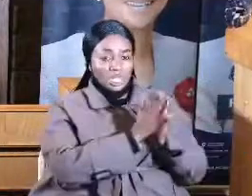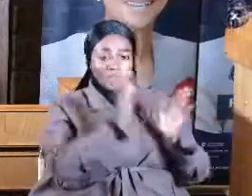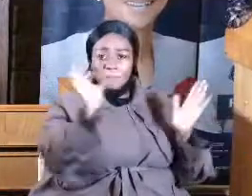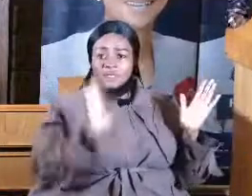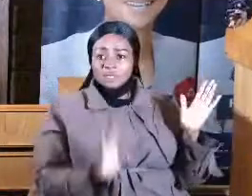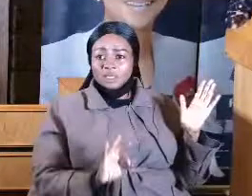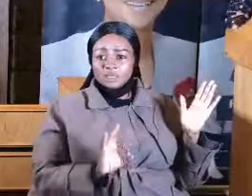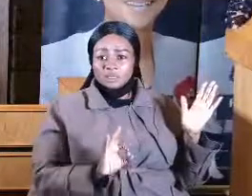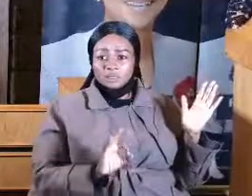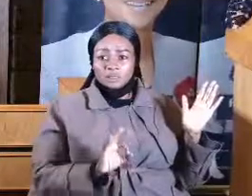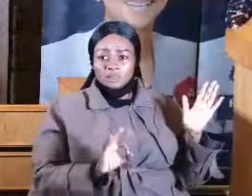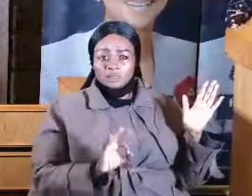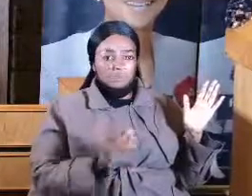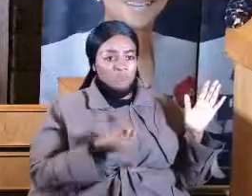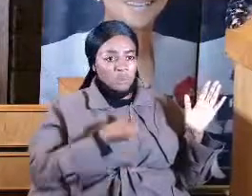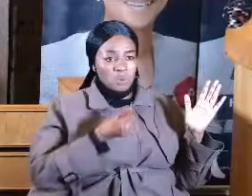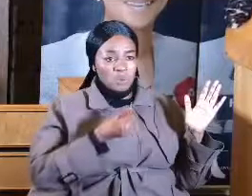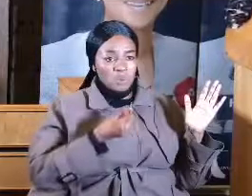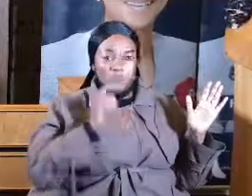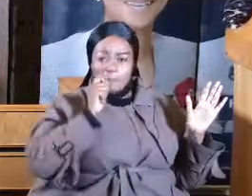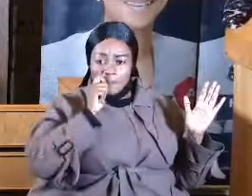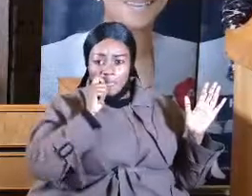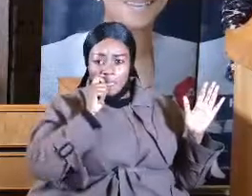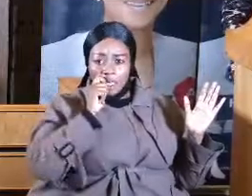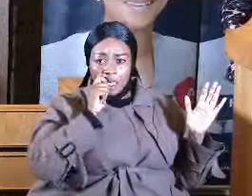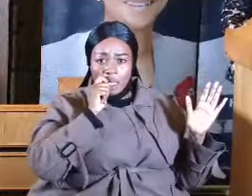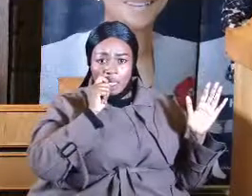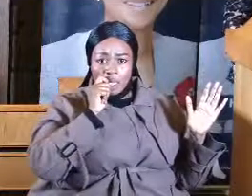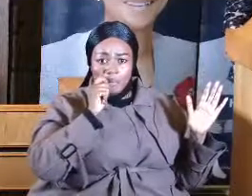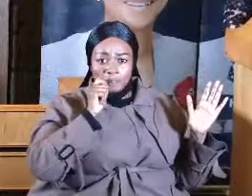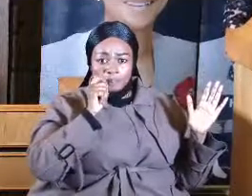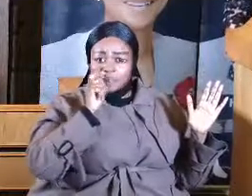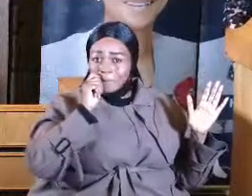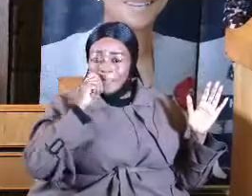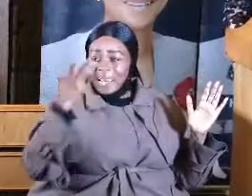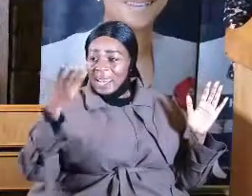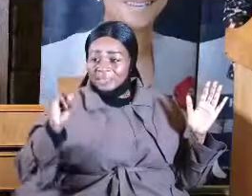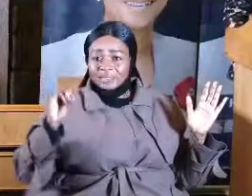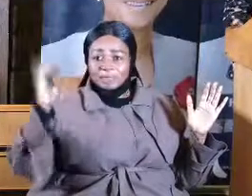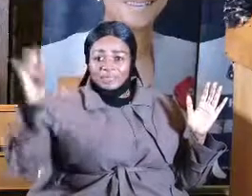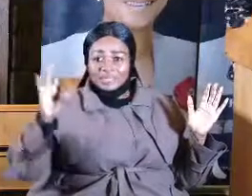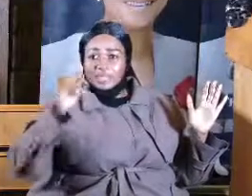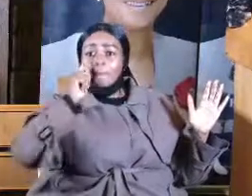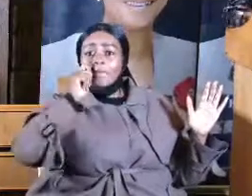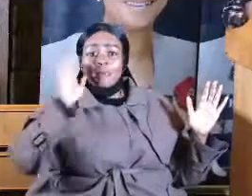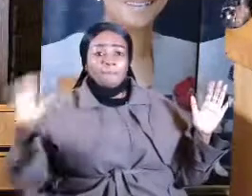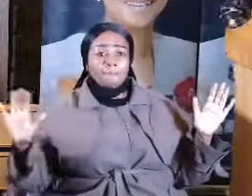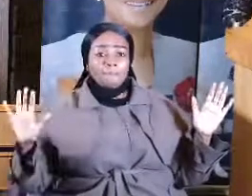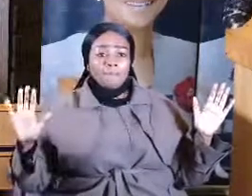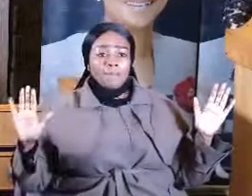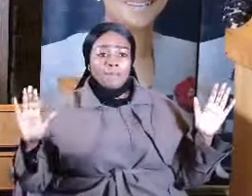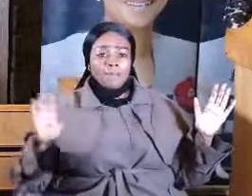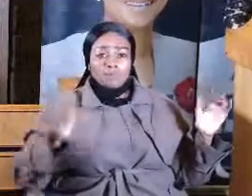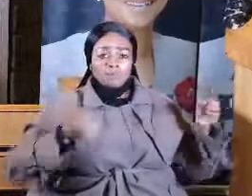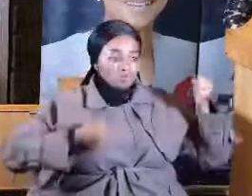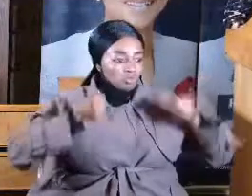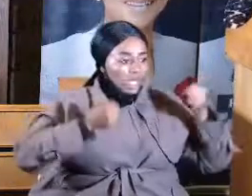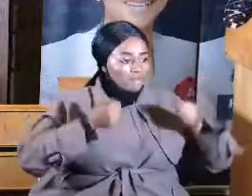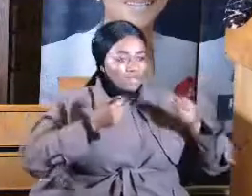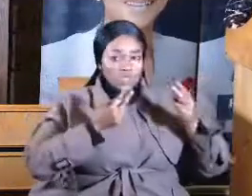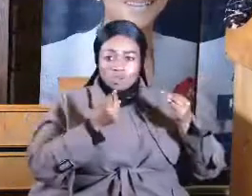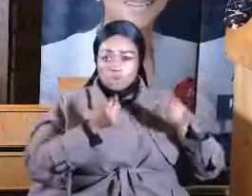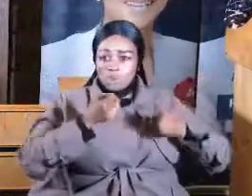even 10% are women. 90% of that bulletin is for men. And they are the ones now driving around in new cars